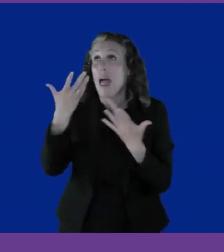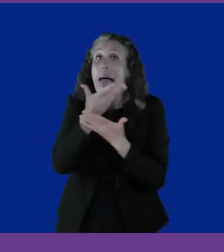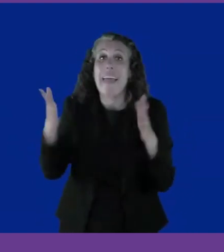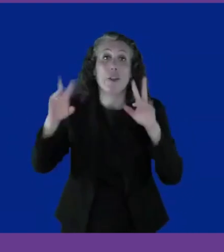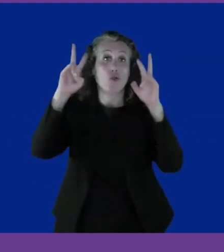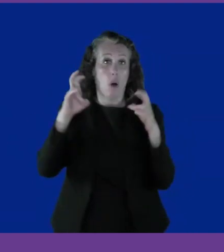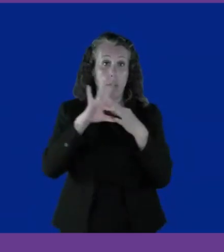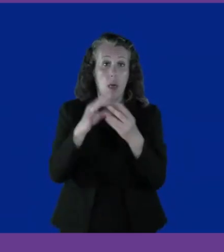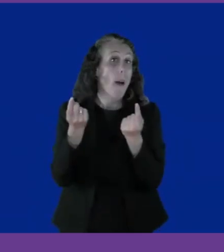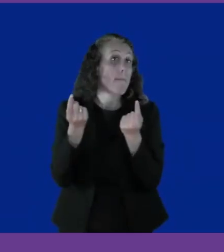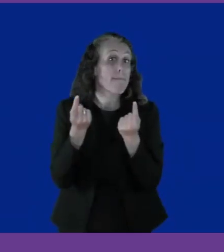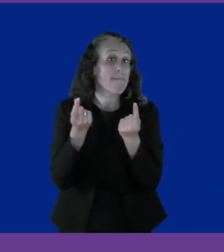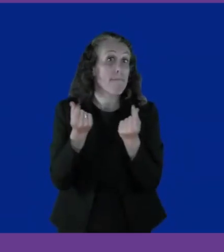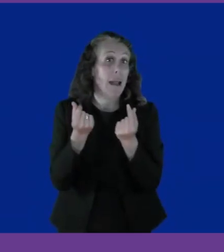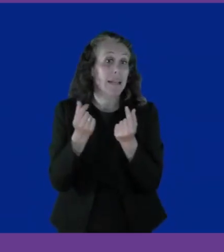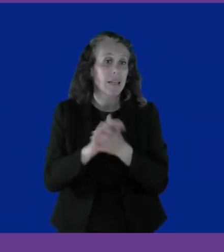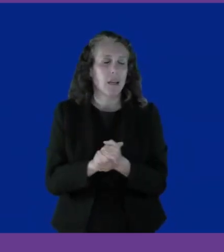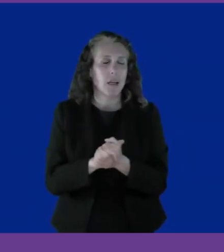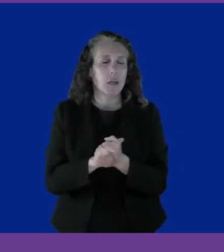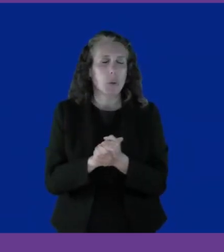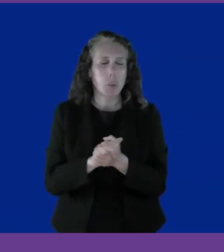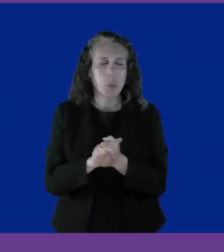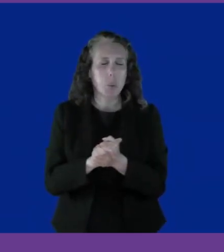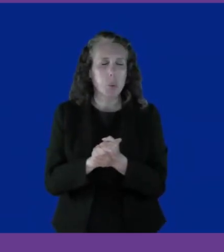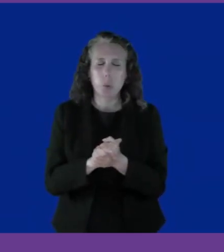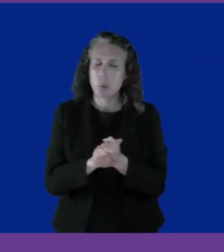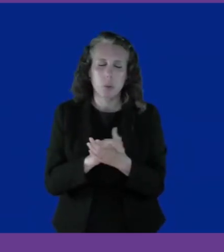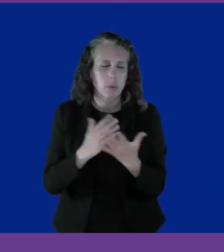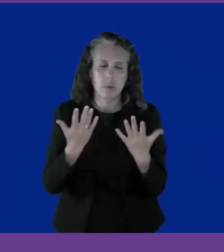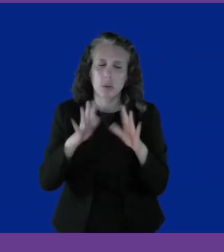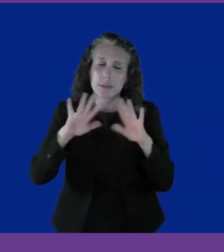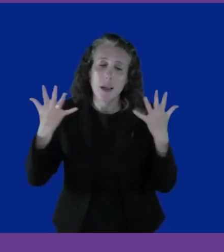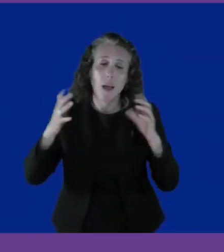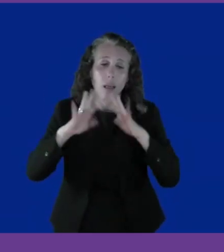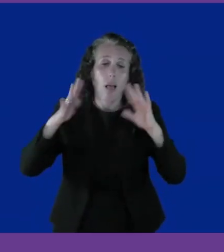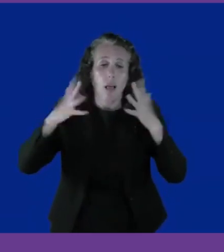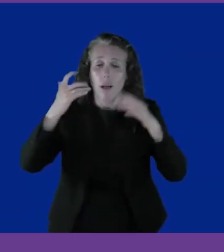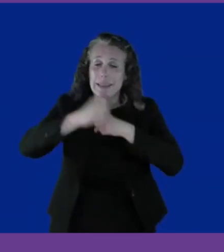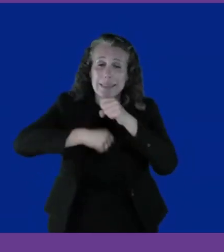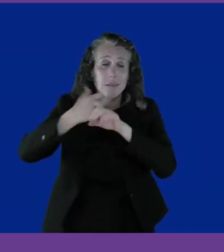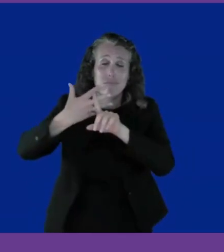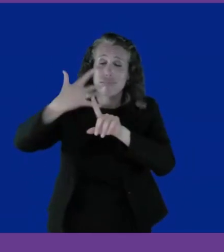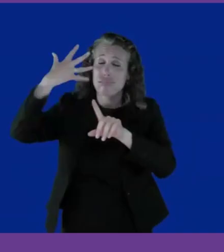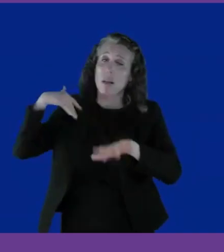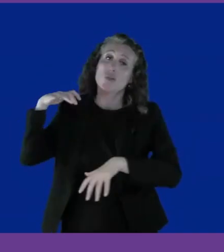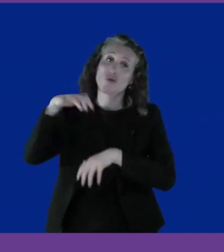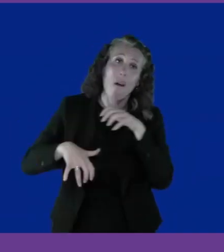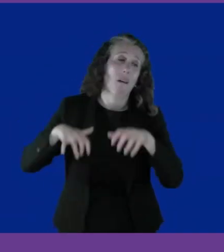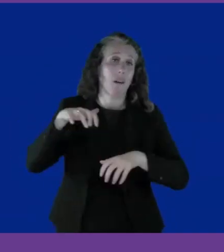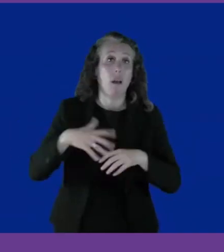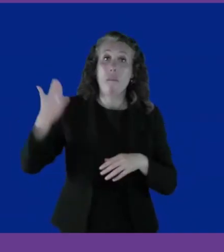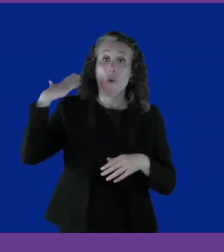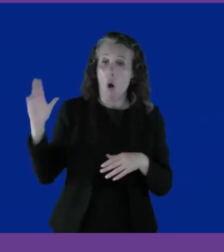it in simply ways, has been a struggle for decades. And we're coming actually from the background where everything